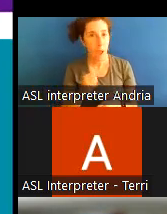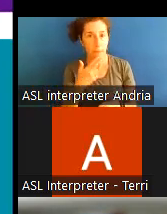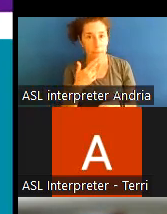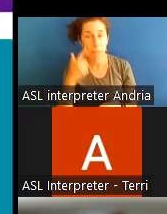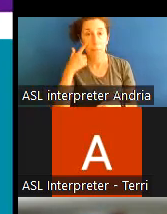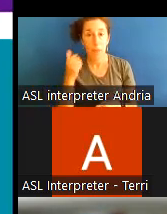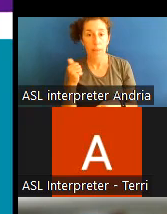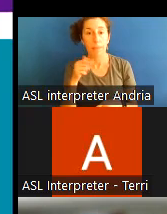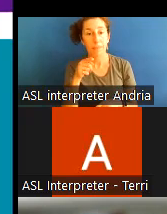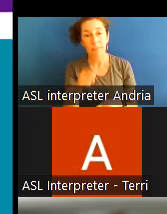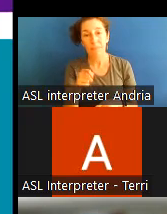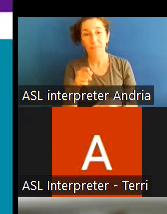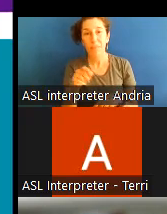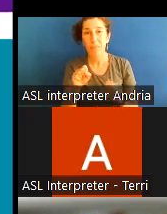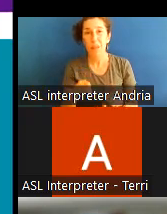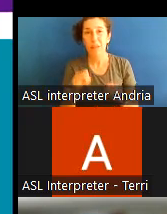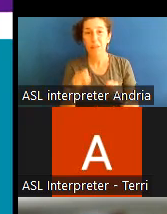partner.